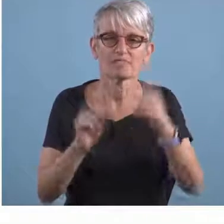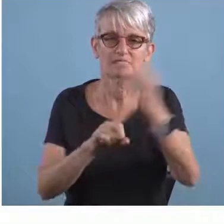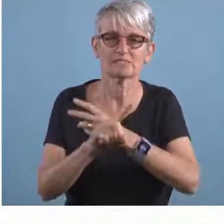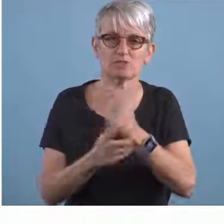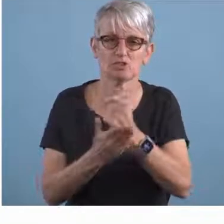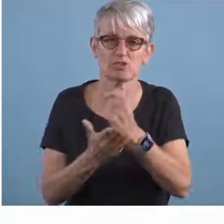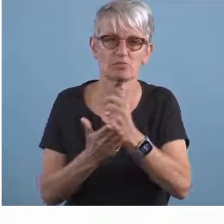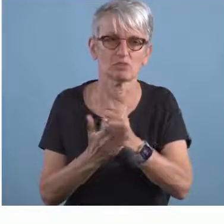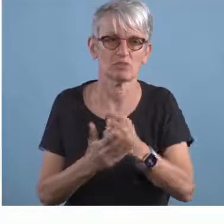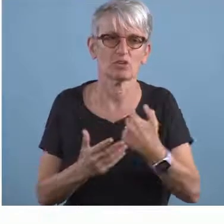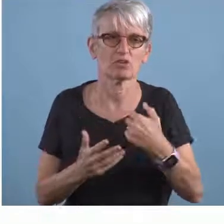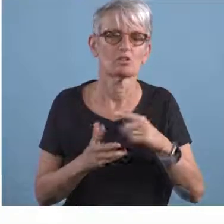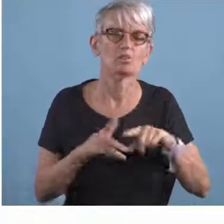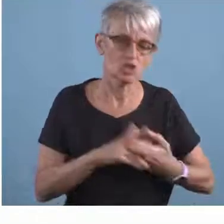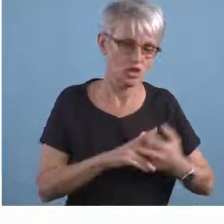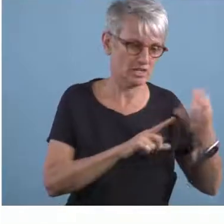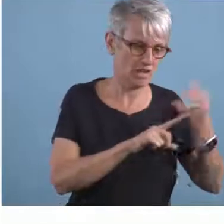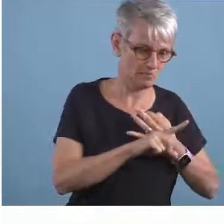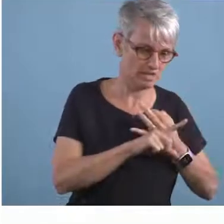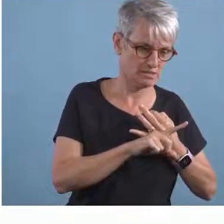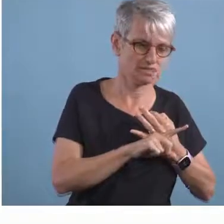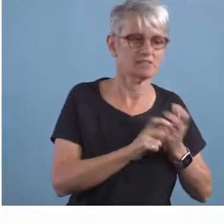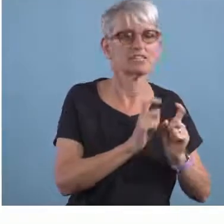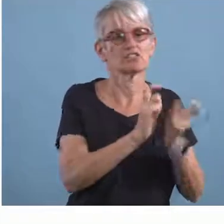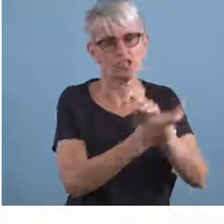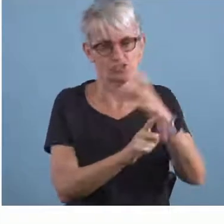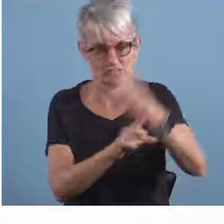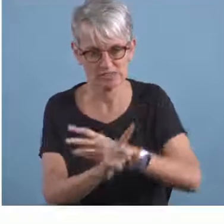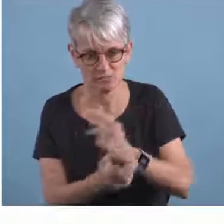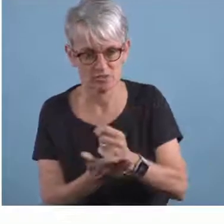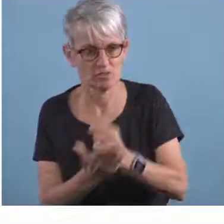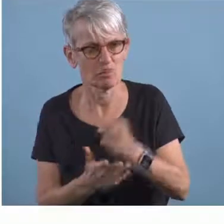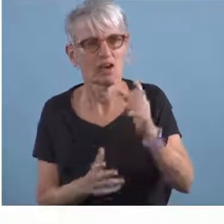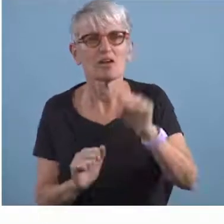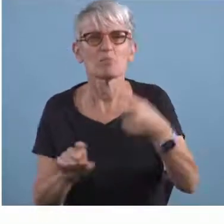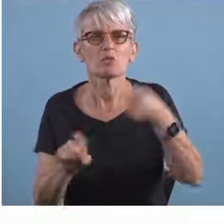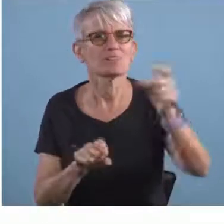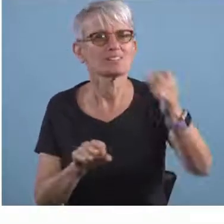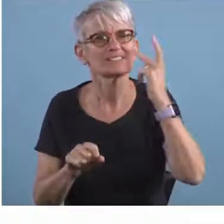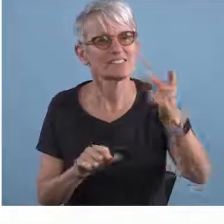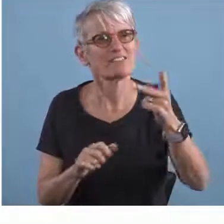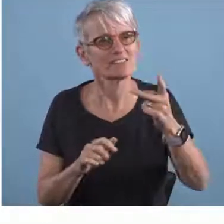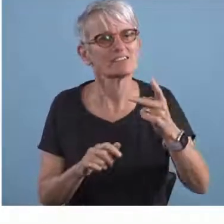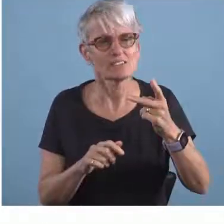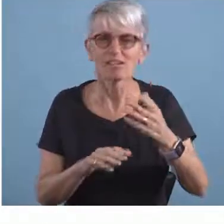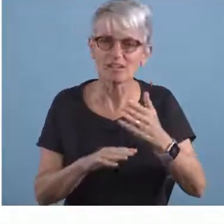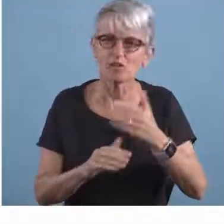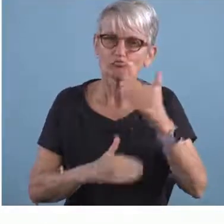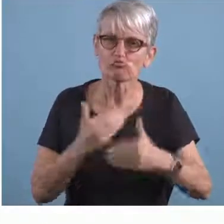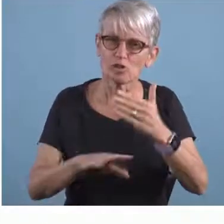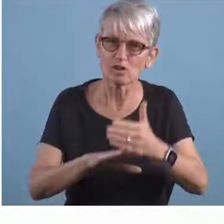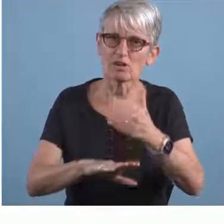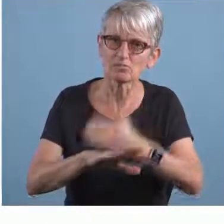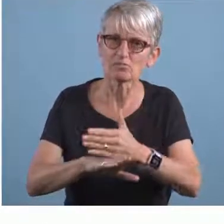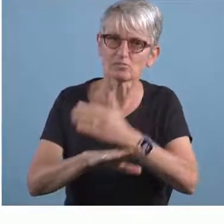with 9 months of treatment. We changed it to 6 months. But you can basically see how kids were making some really nice